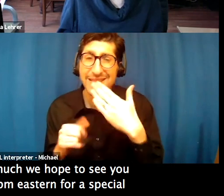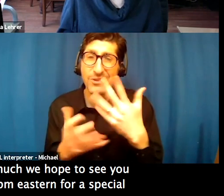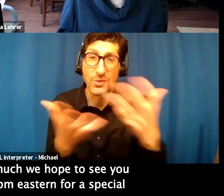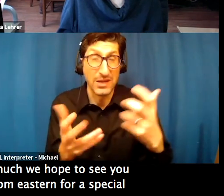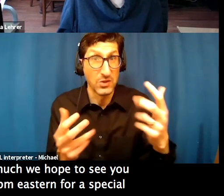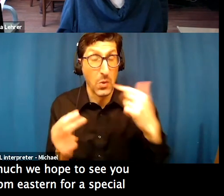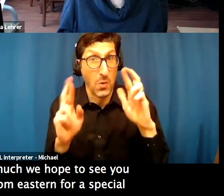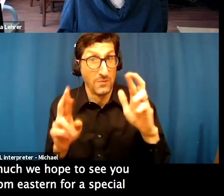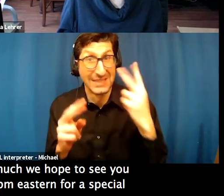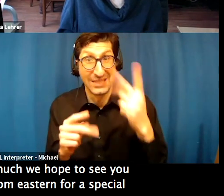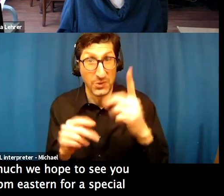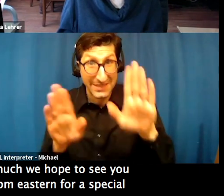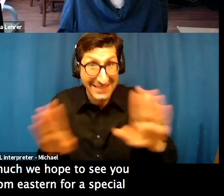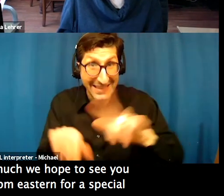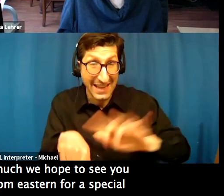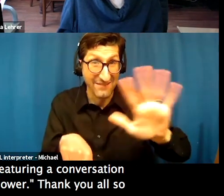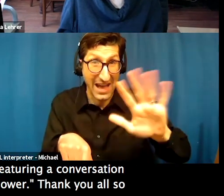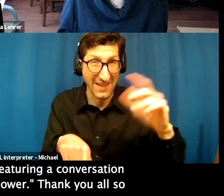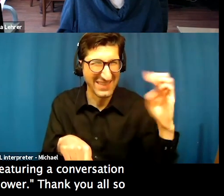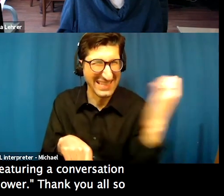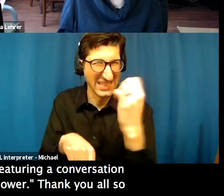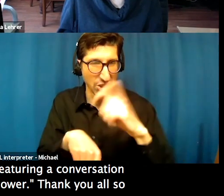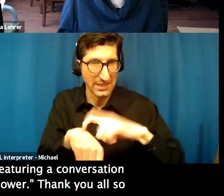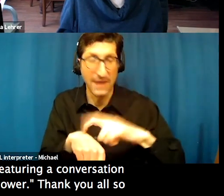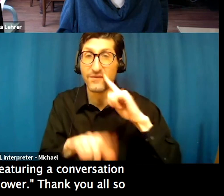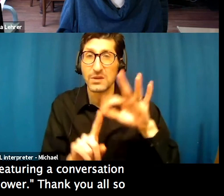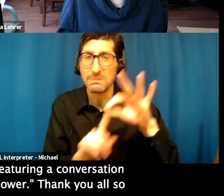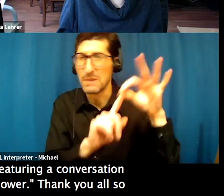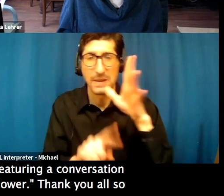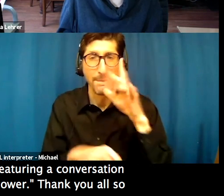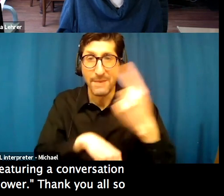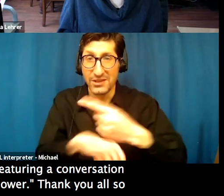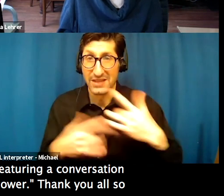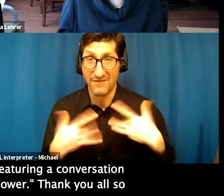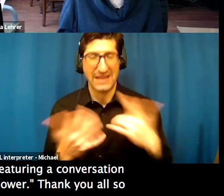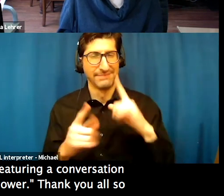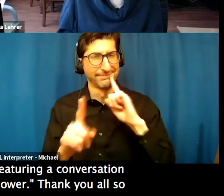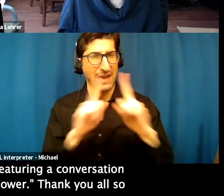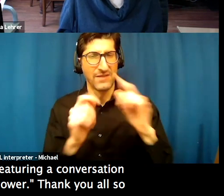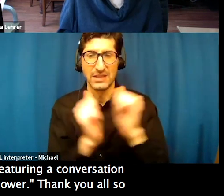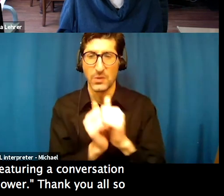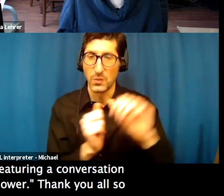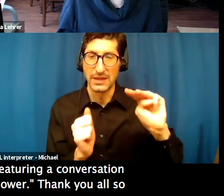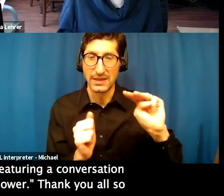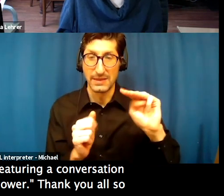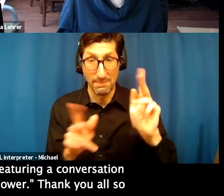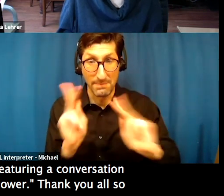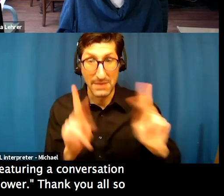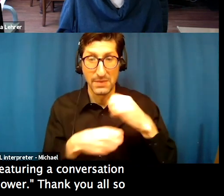Sunday, 5 PM. Eastern for a special live mother's day event featuring a conversation with the makers of